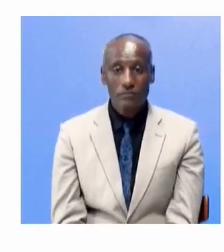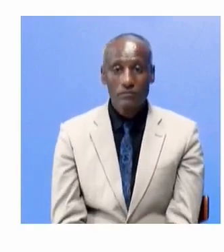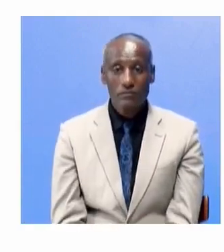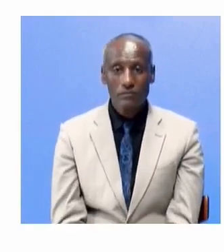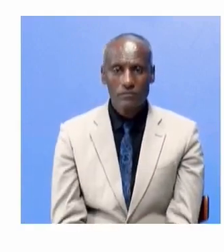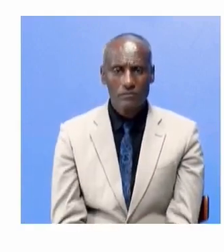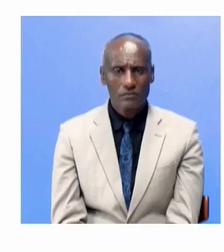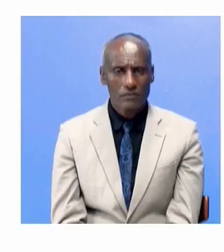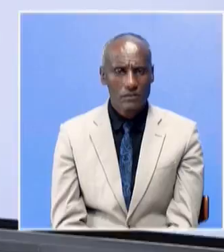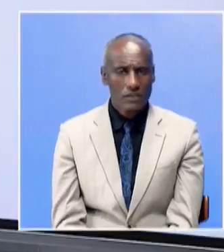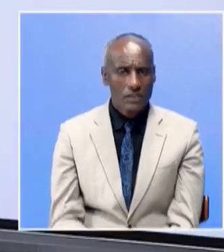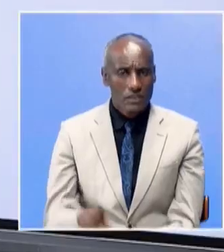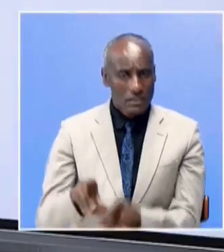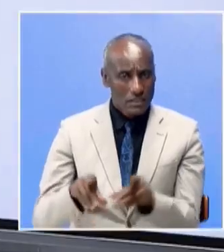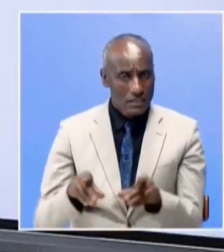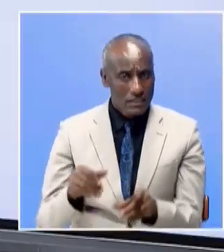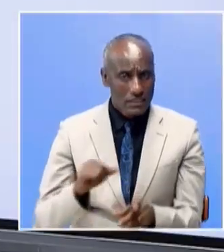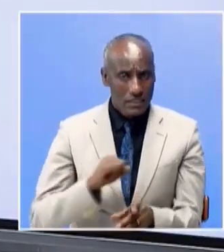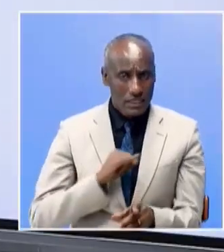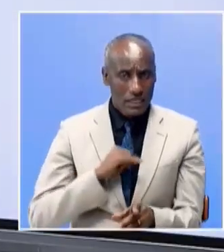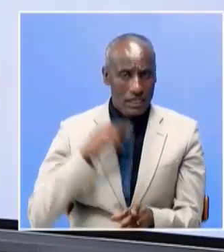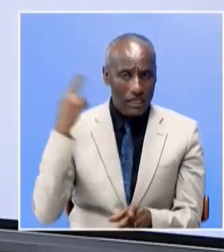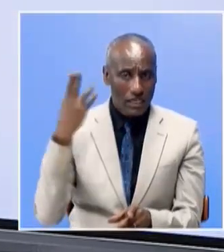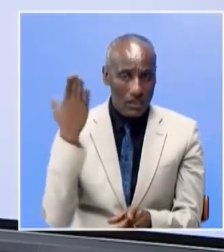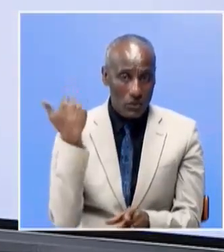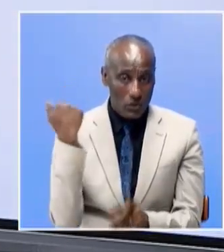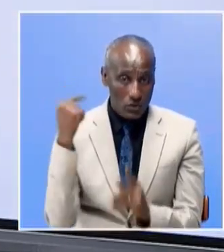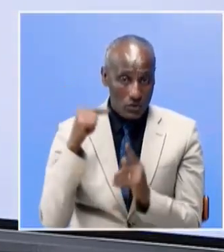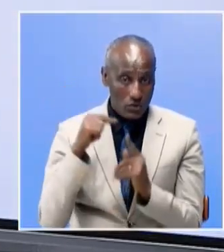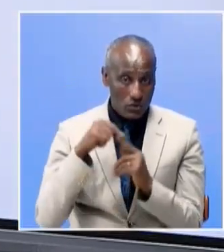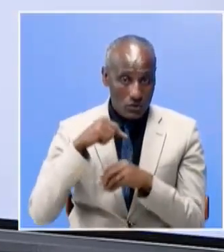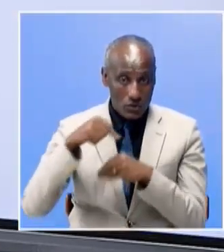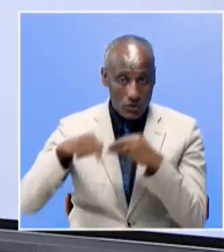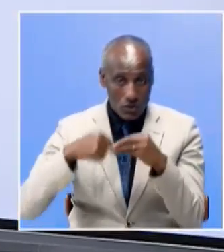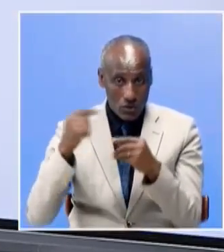Did I used to go to school? Number 2.